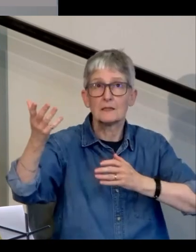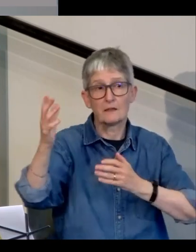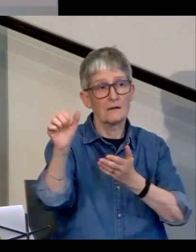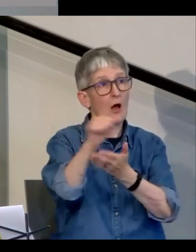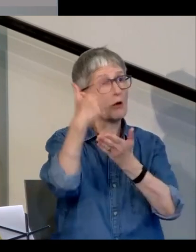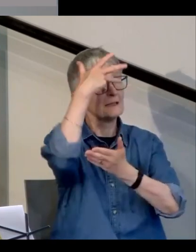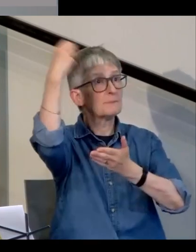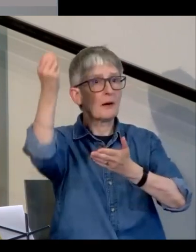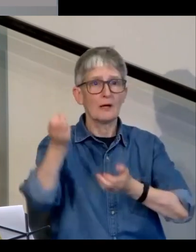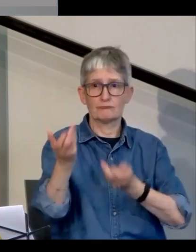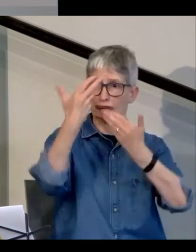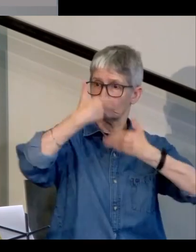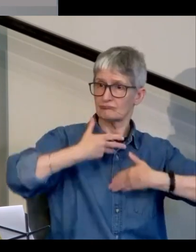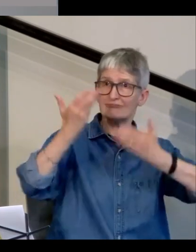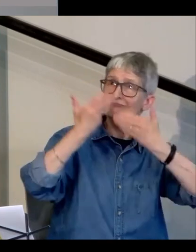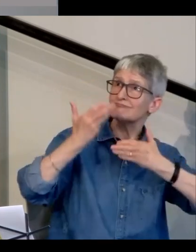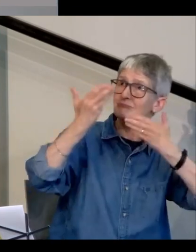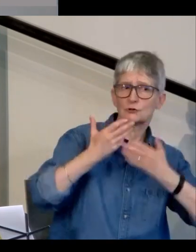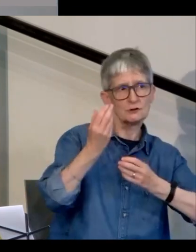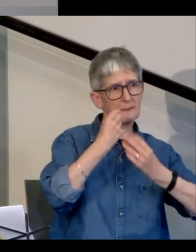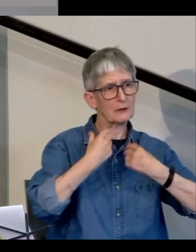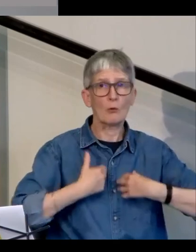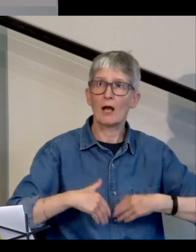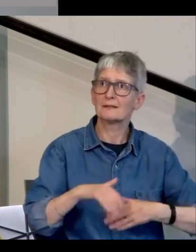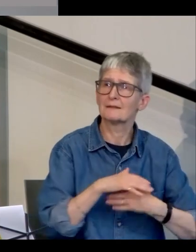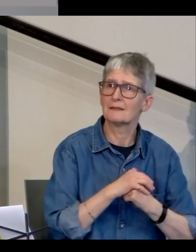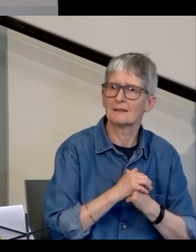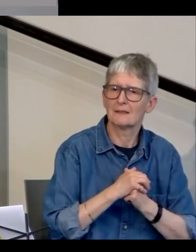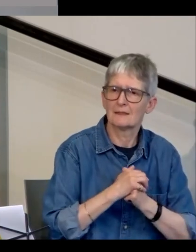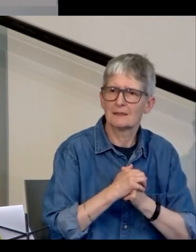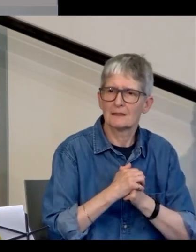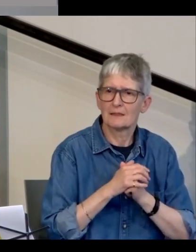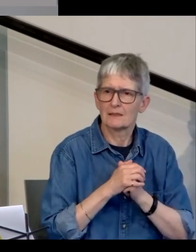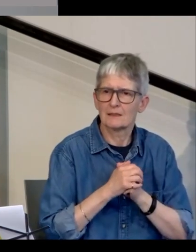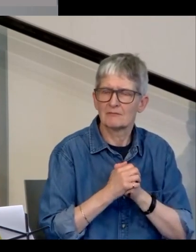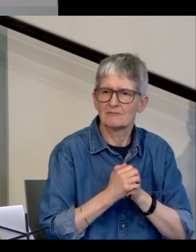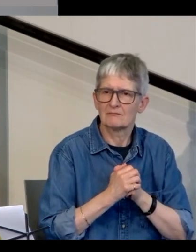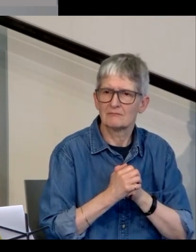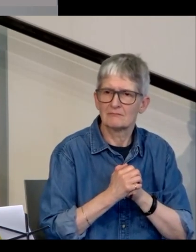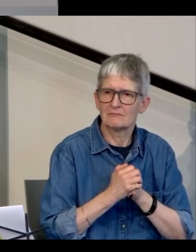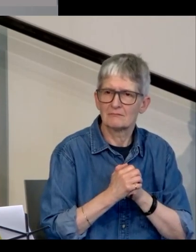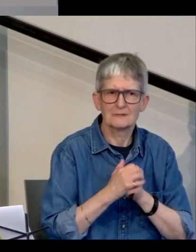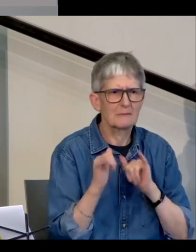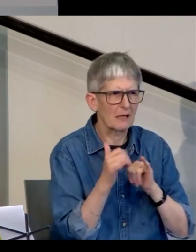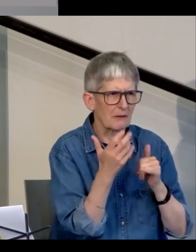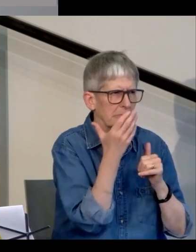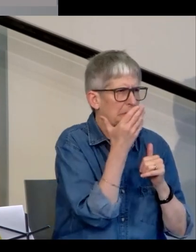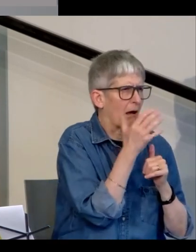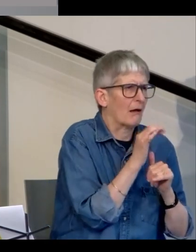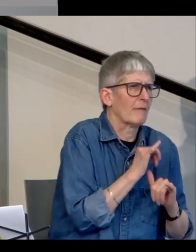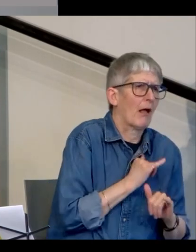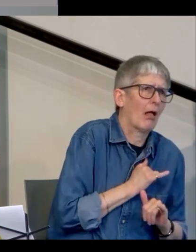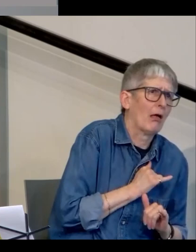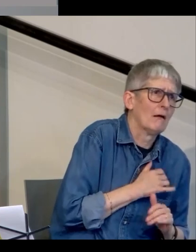Spirit to minister to us and to speak to us. And it might be that we're in such a dark place that all we can do is